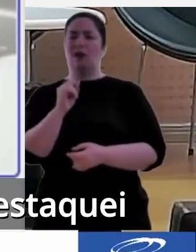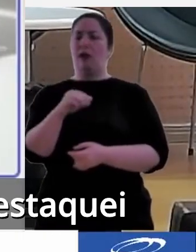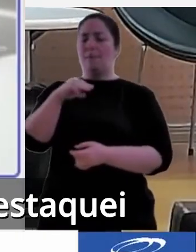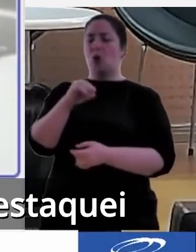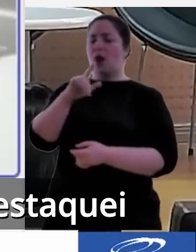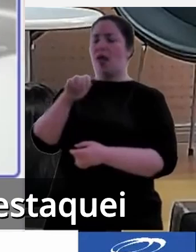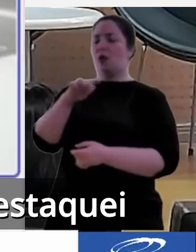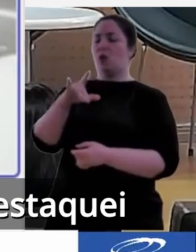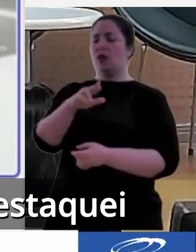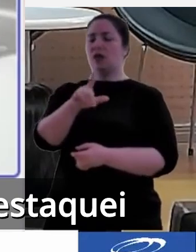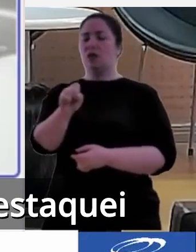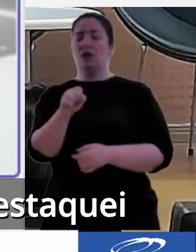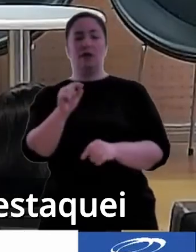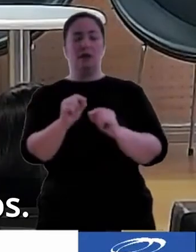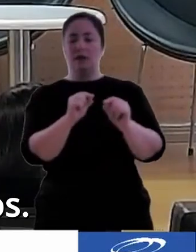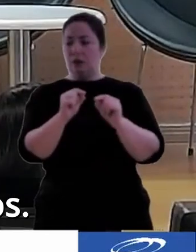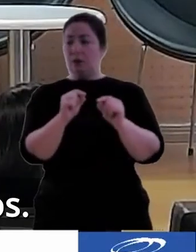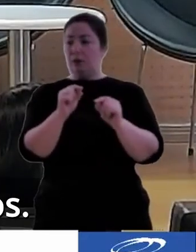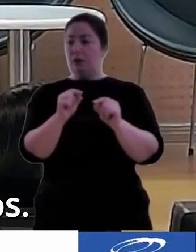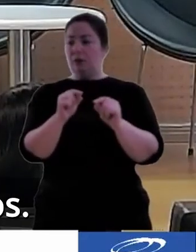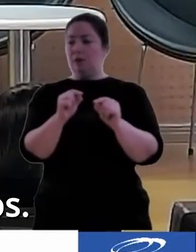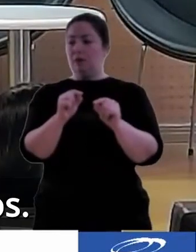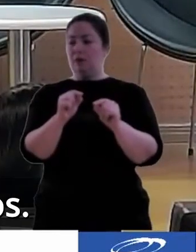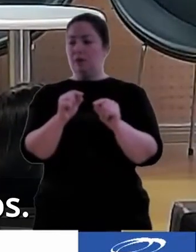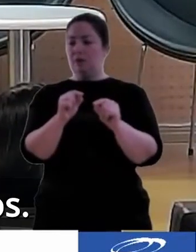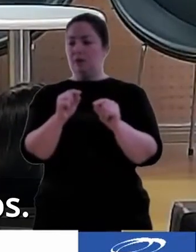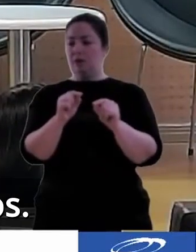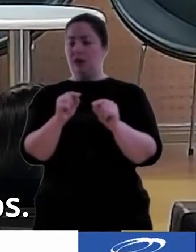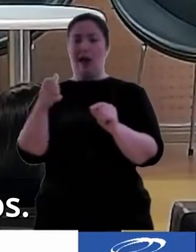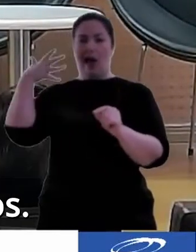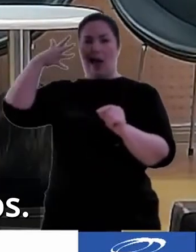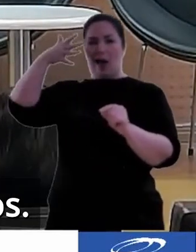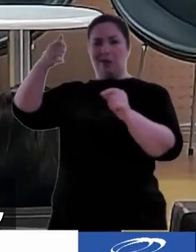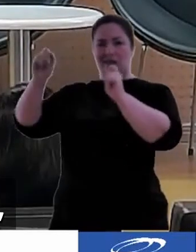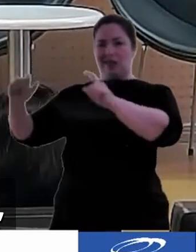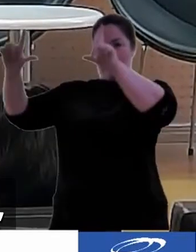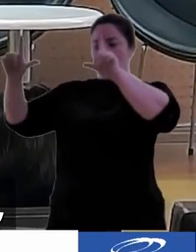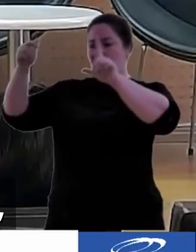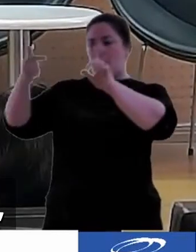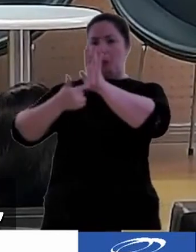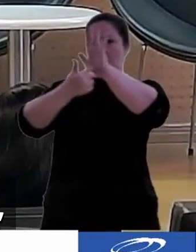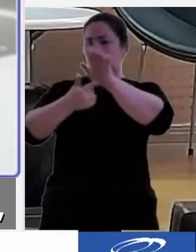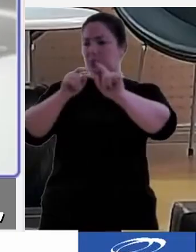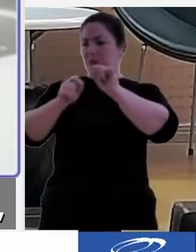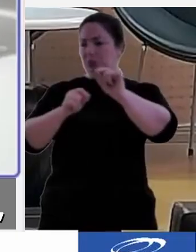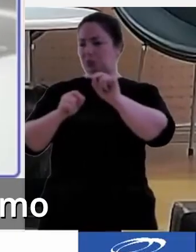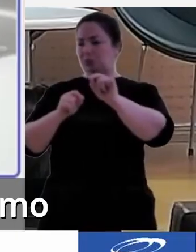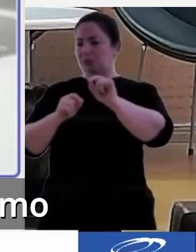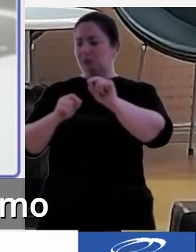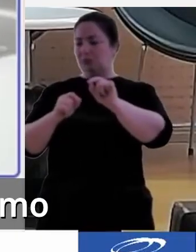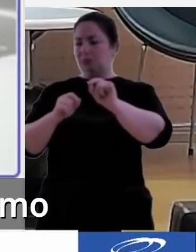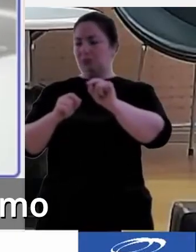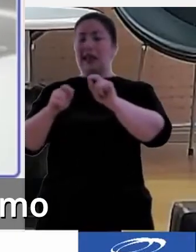to everything. But as I highlighted in my presentation, they're not perfect. They're not universally